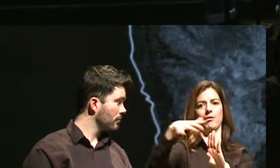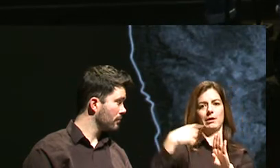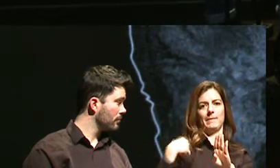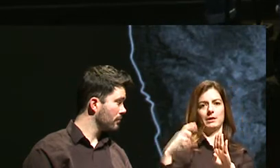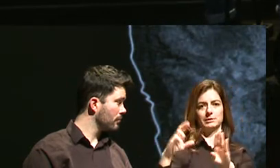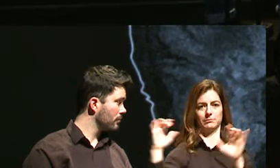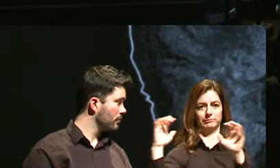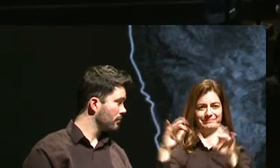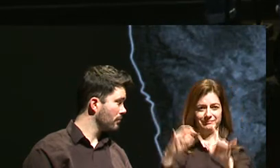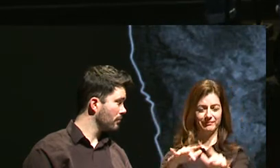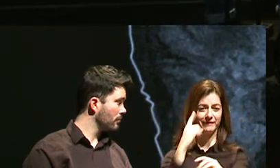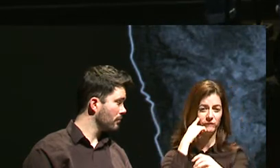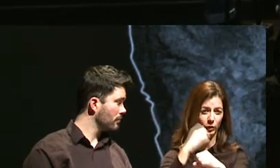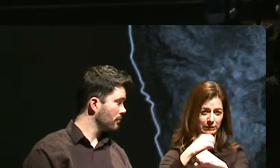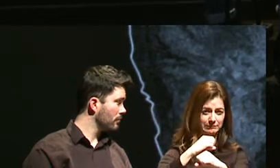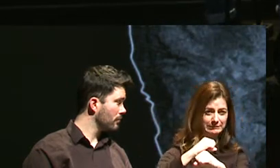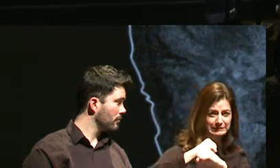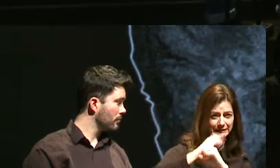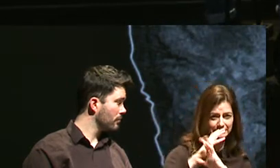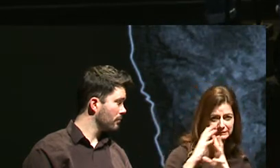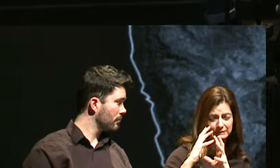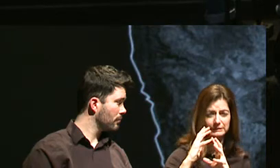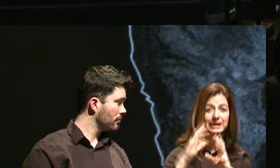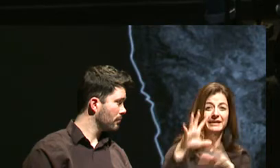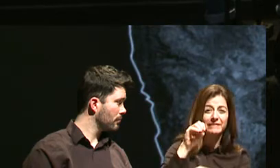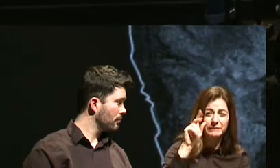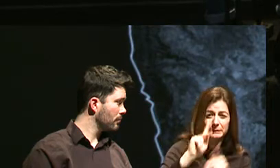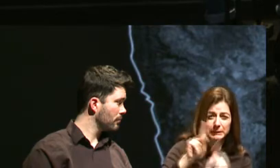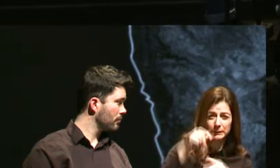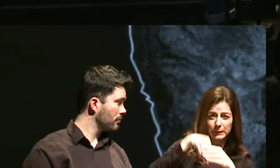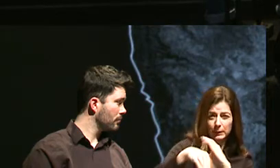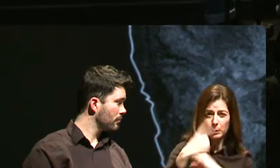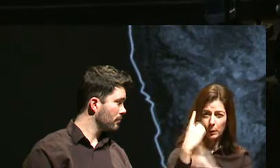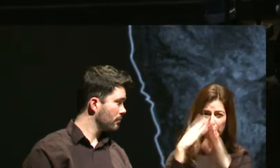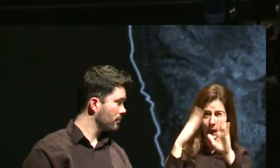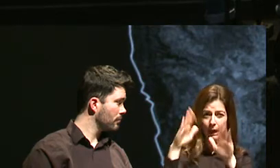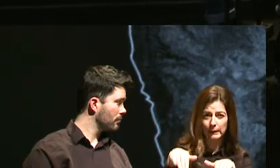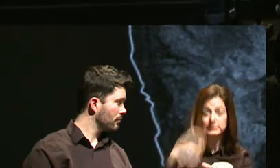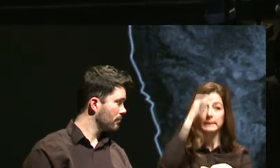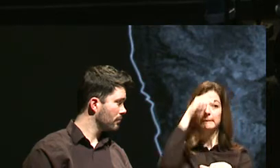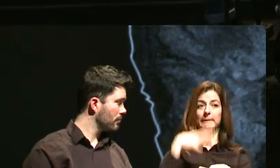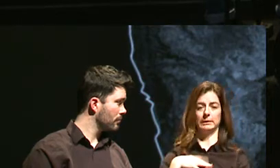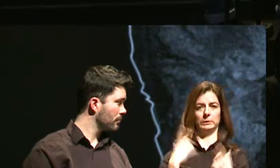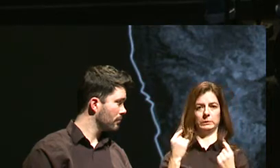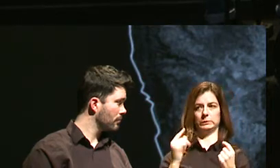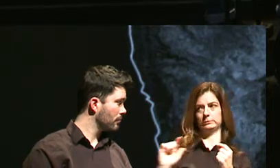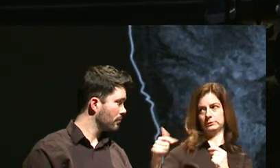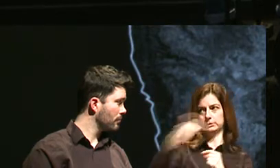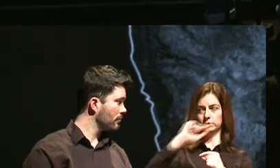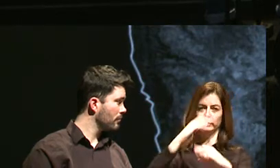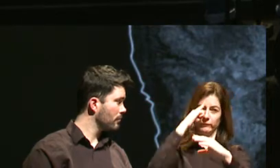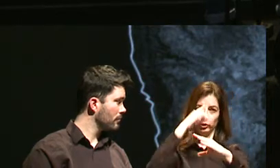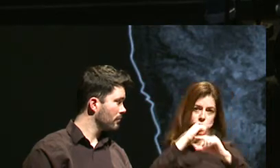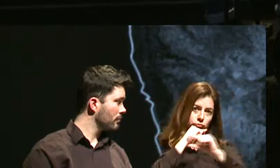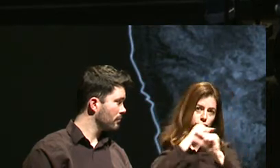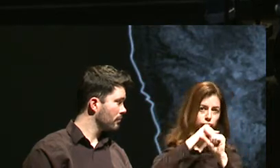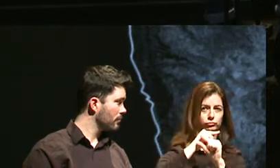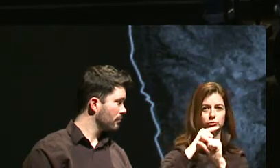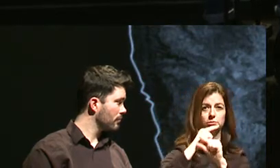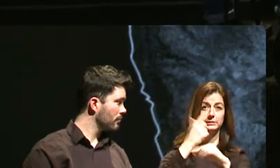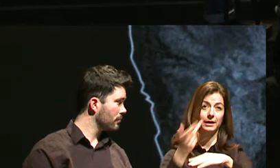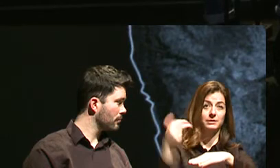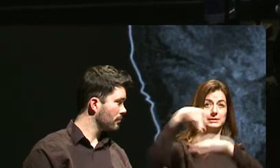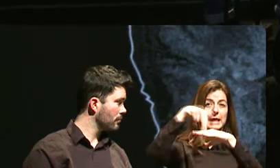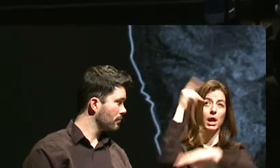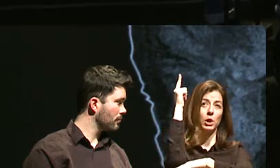are 50 people crammed together in one house. The men take turns standing guard on the roof. They fire shots in the air to warn